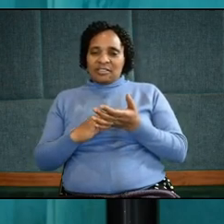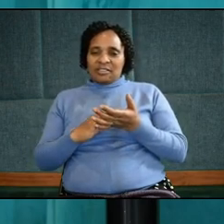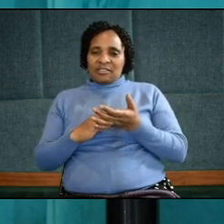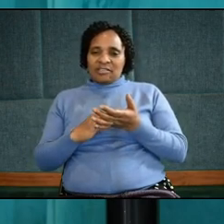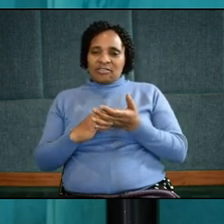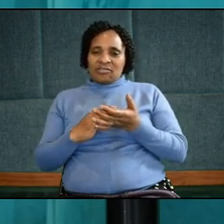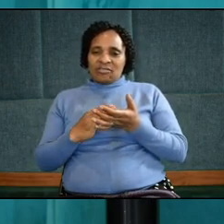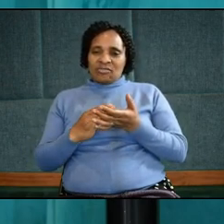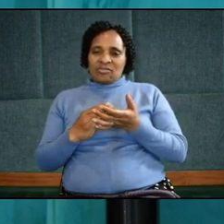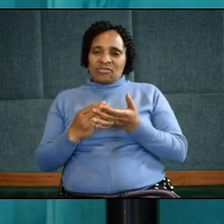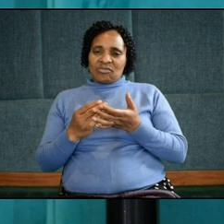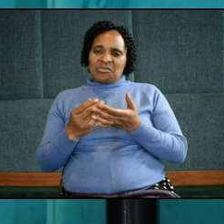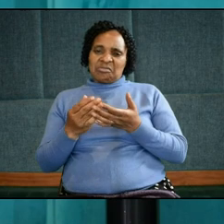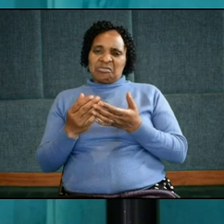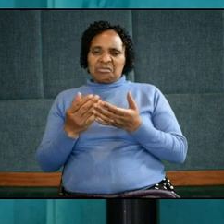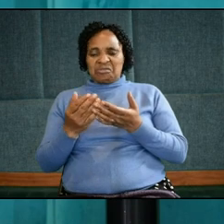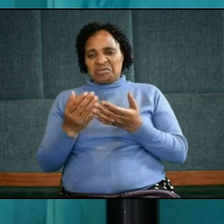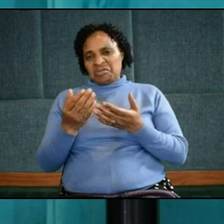like, let me say